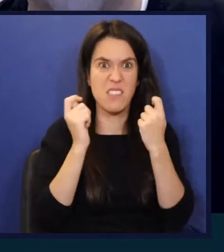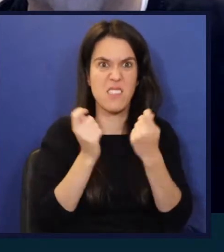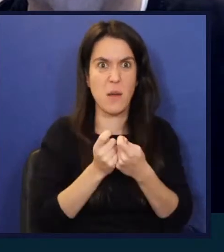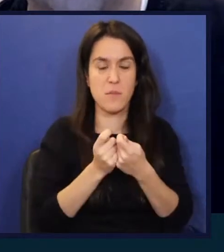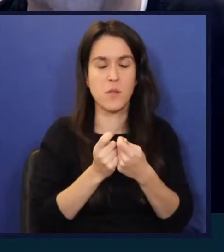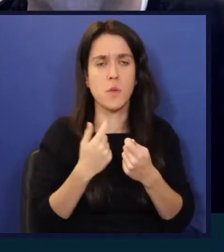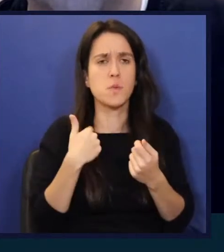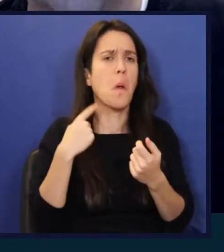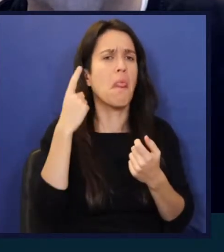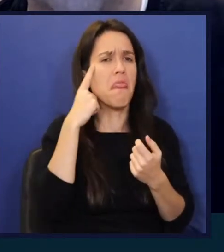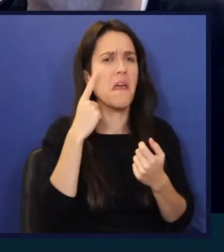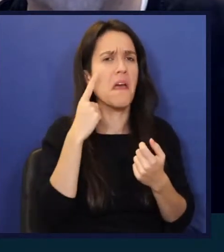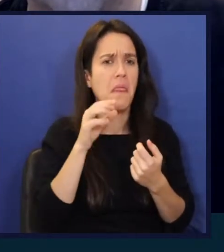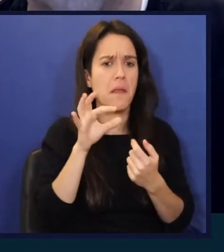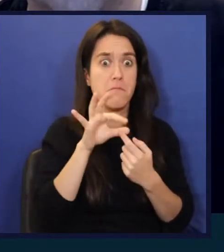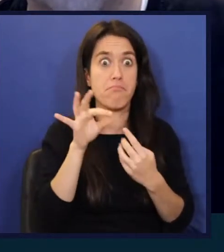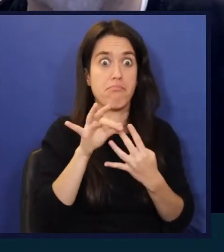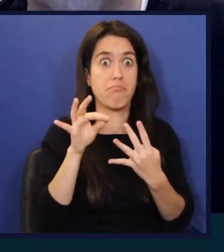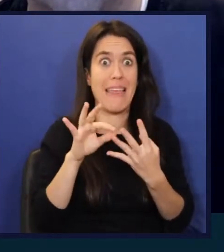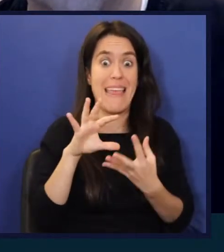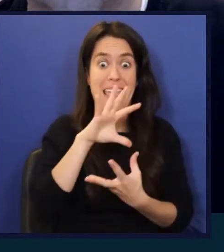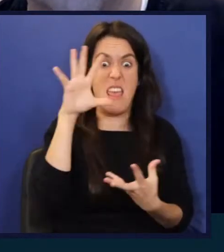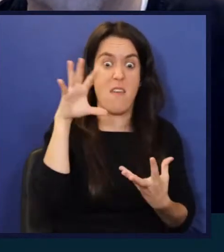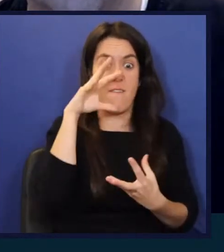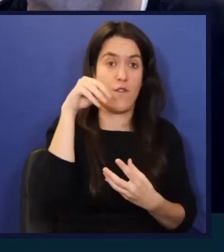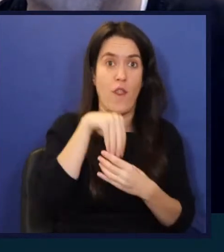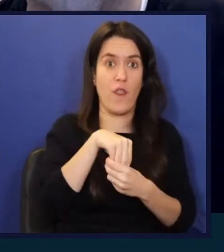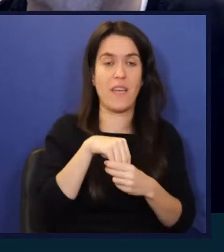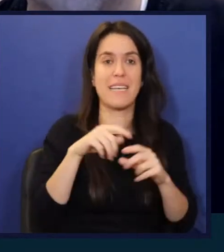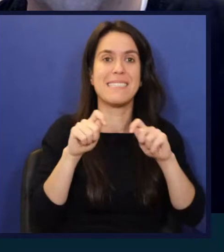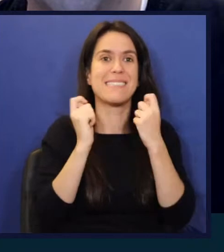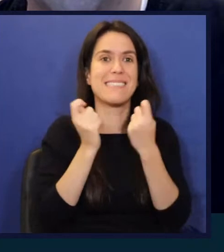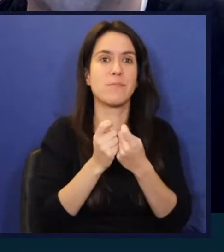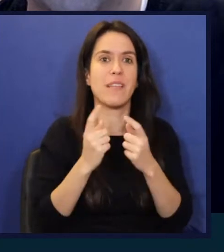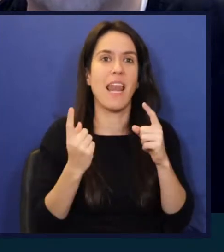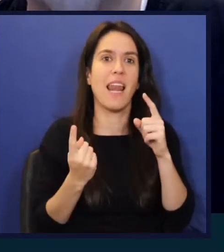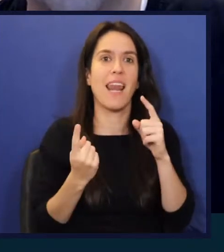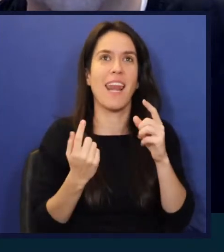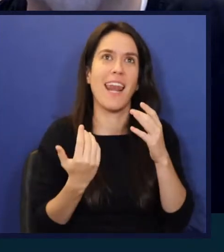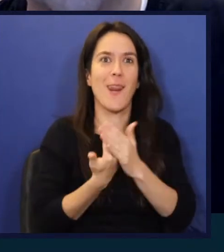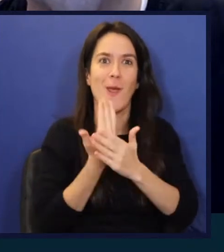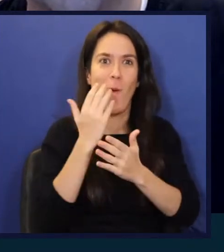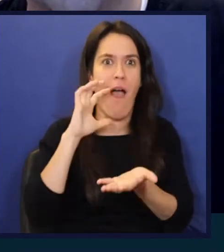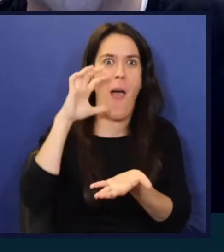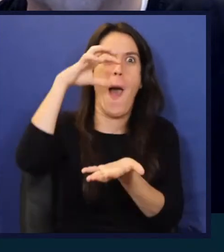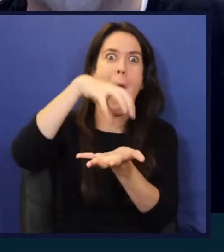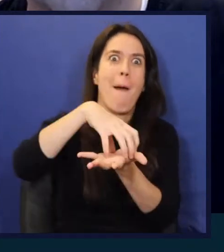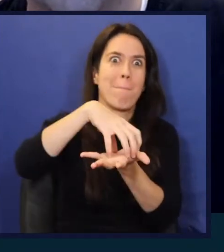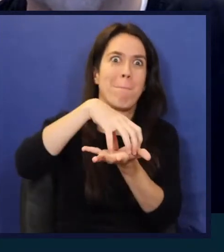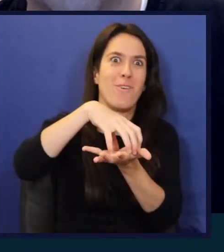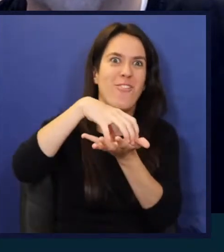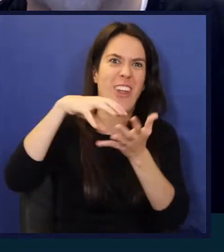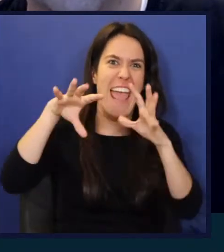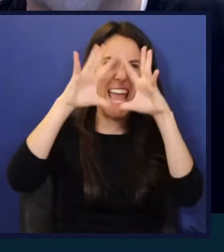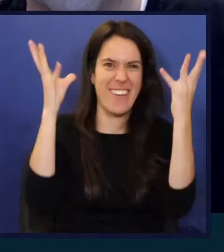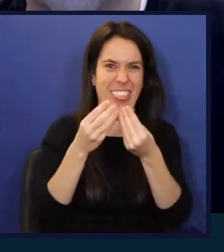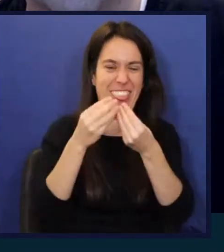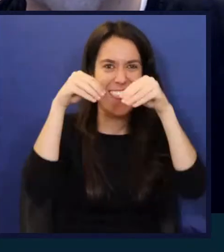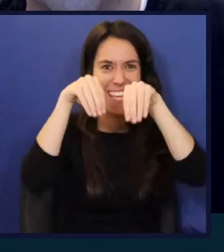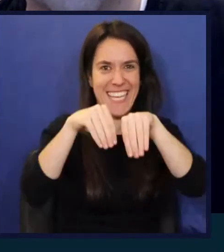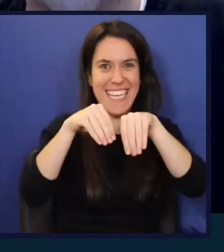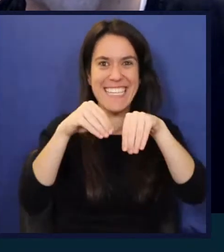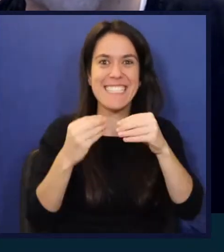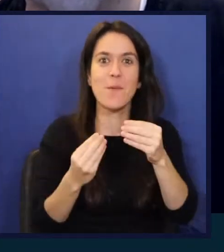this kind of bringing everything. Like Teams is the new hub for everything, right? Even if it's creating